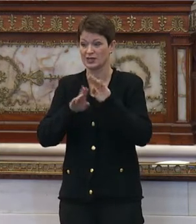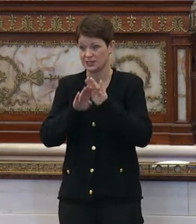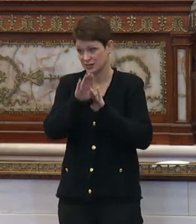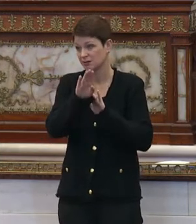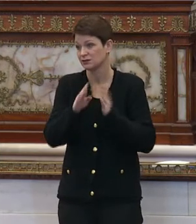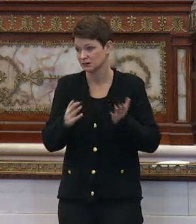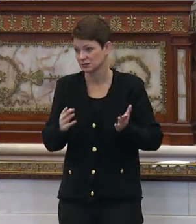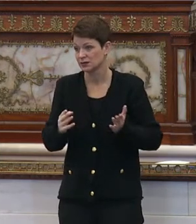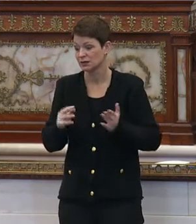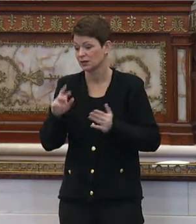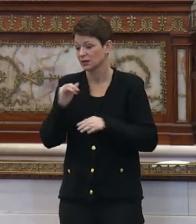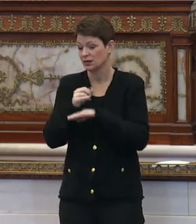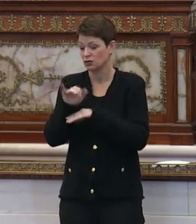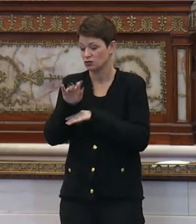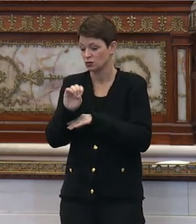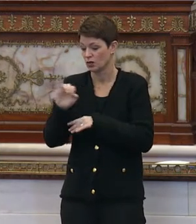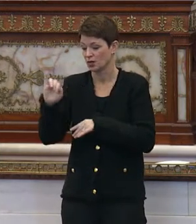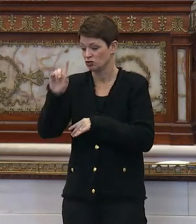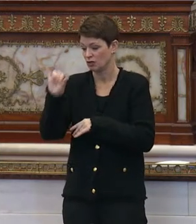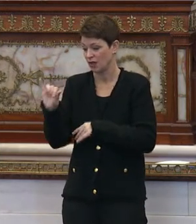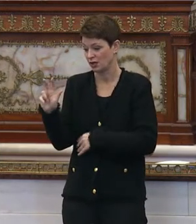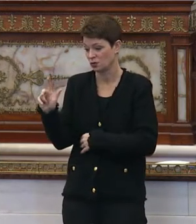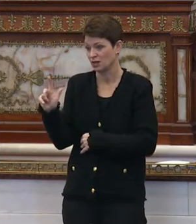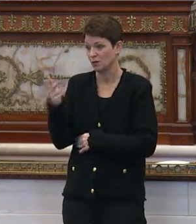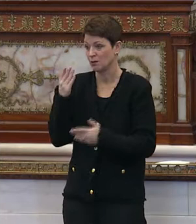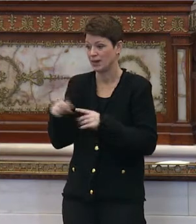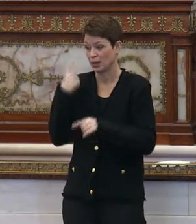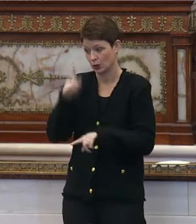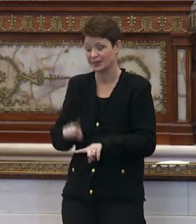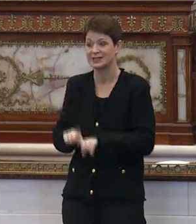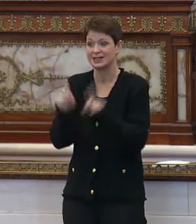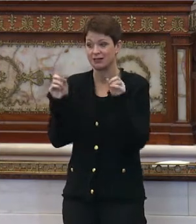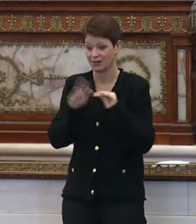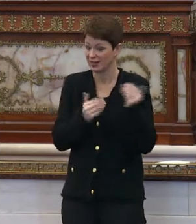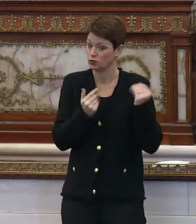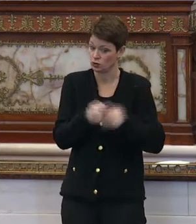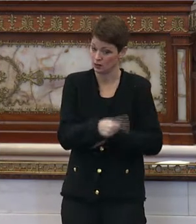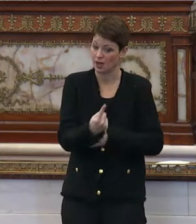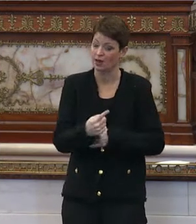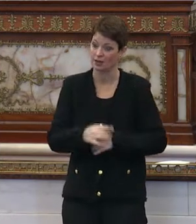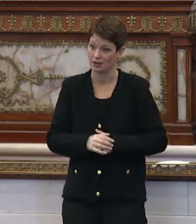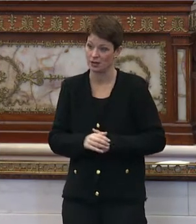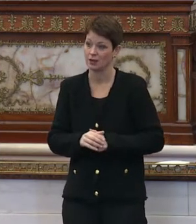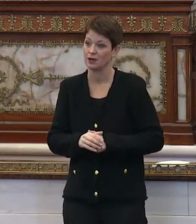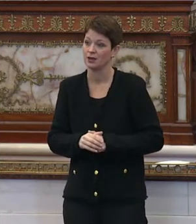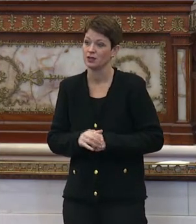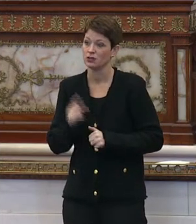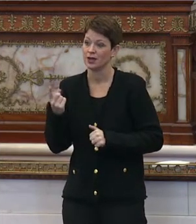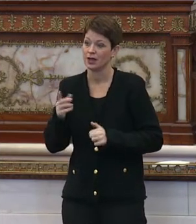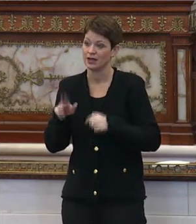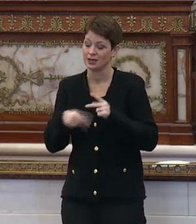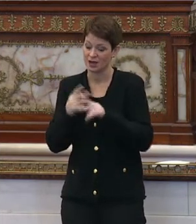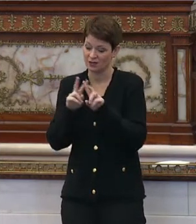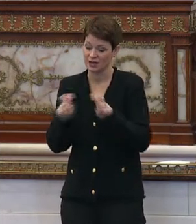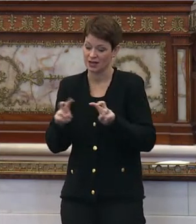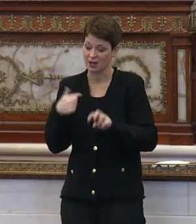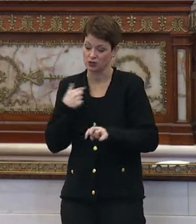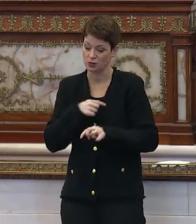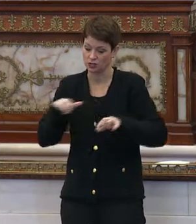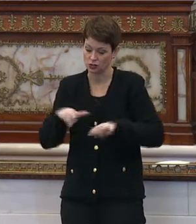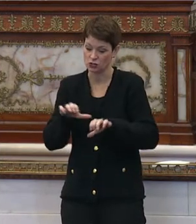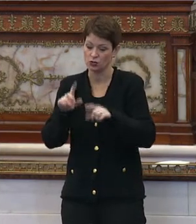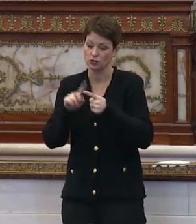so interest rates in July of 23 might look very different than they do today. So is there any kind of analysis we should be doing